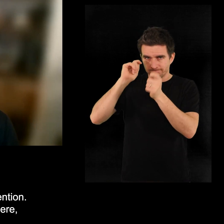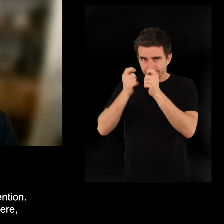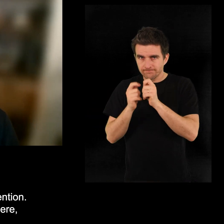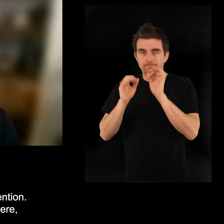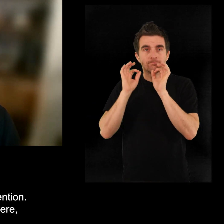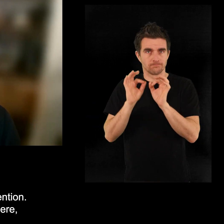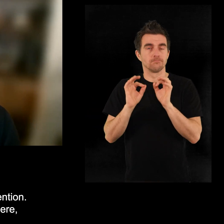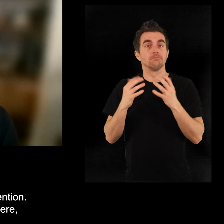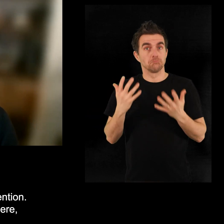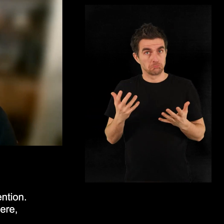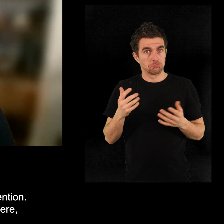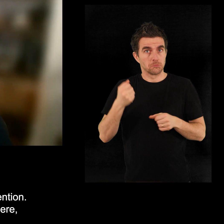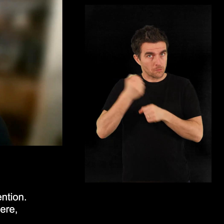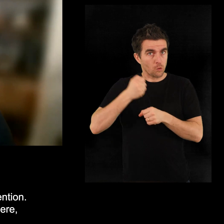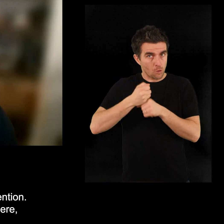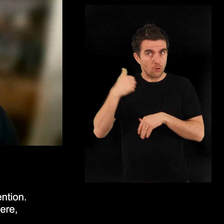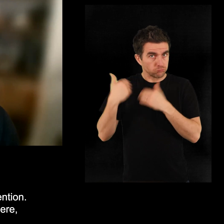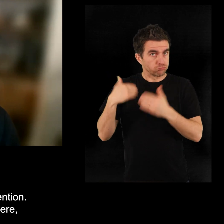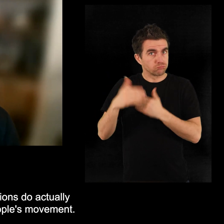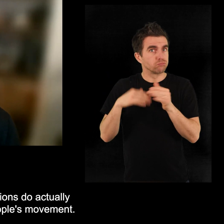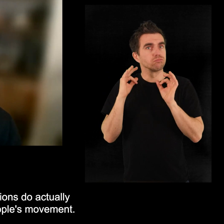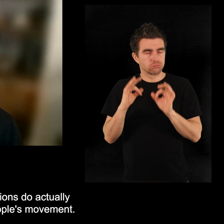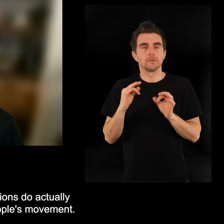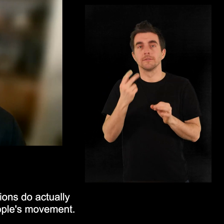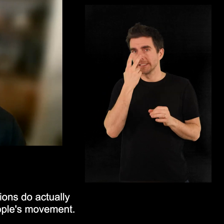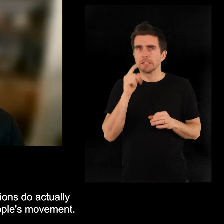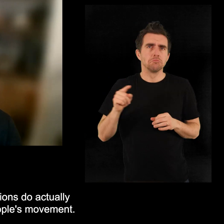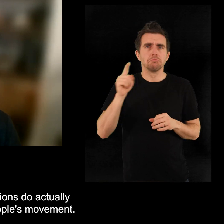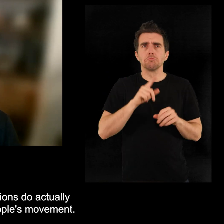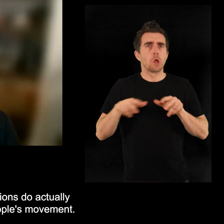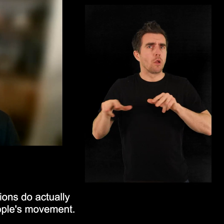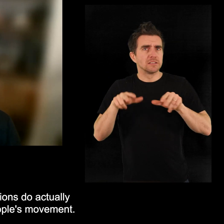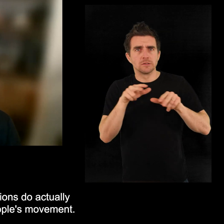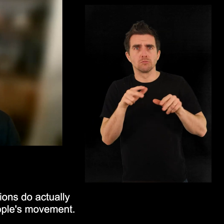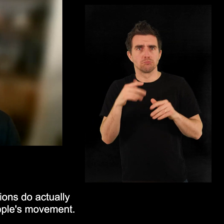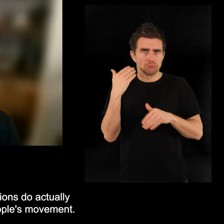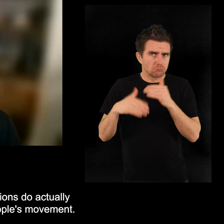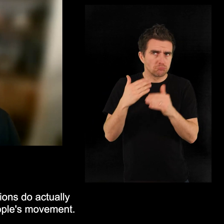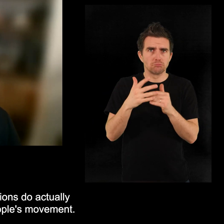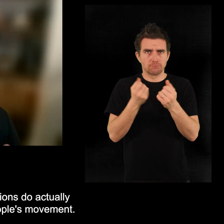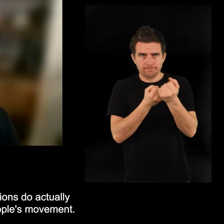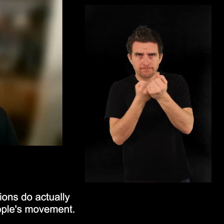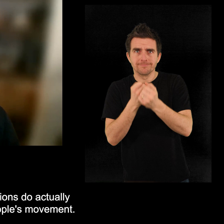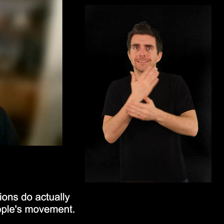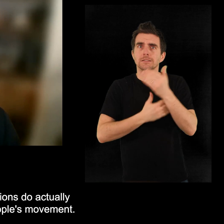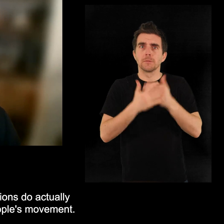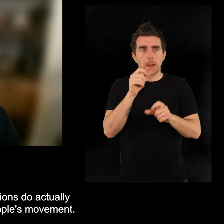convention. And so there was a lot of work there to see what sorts of organizations do actually help